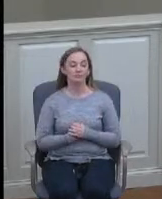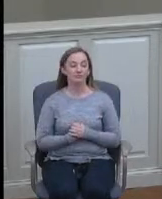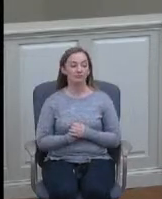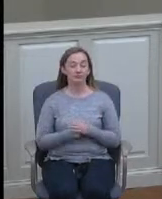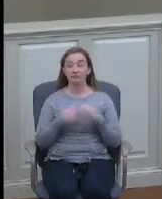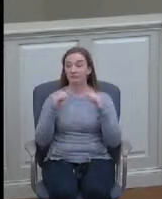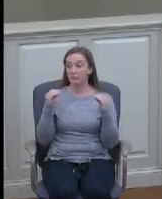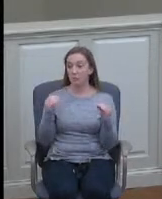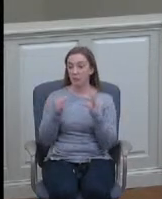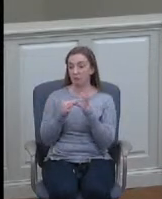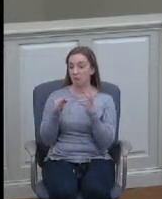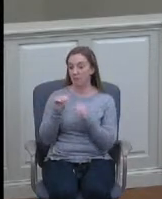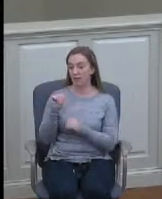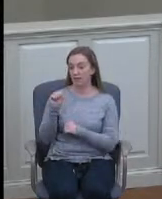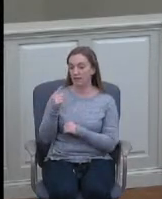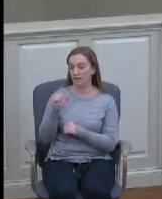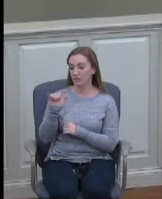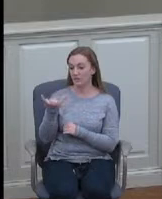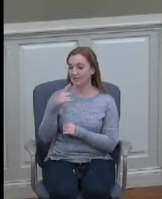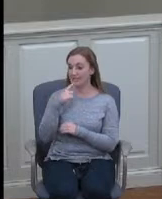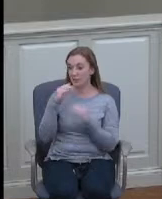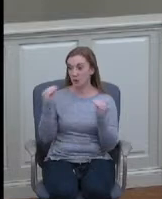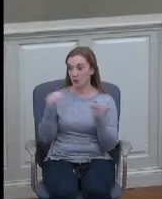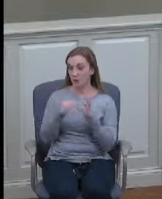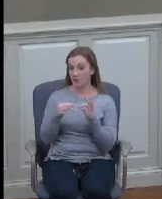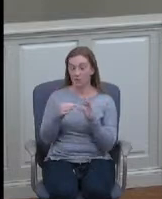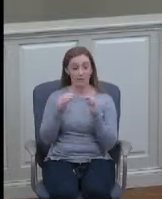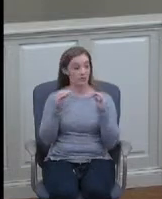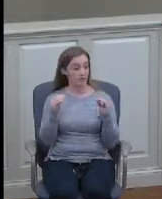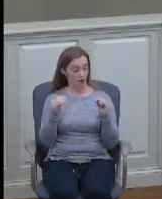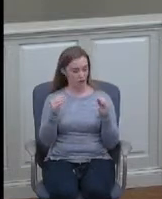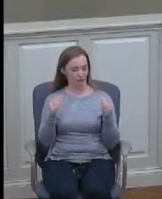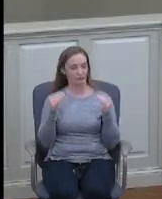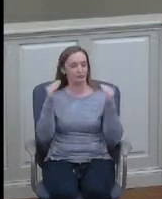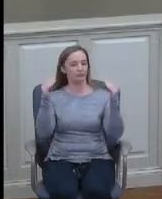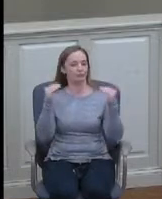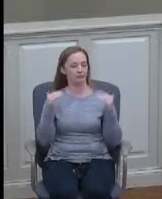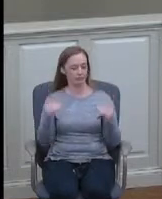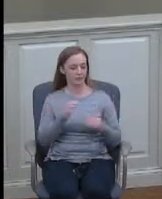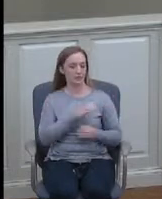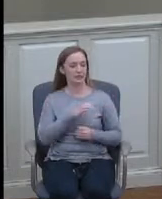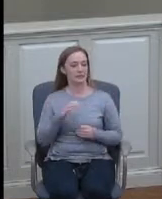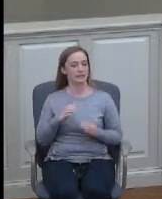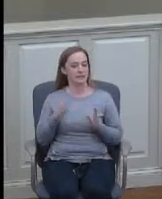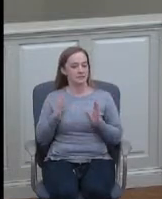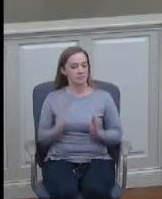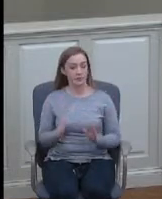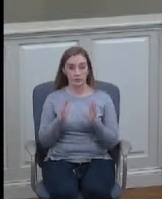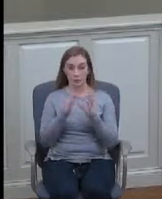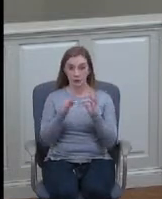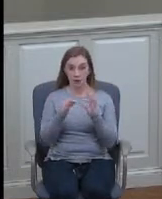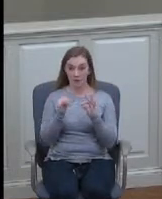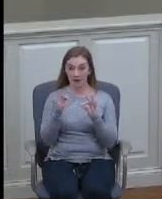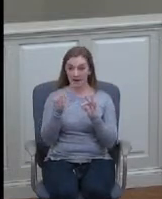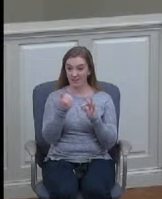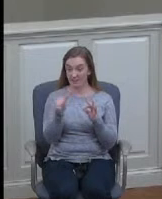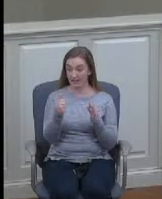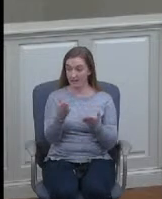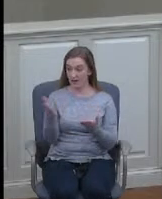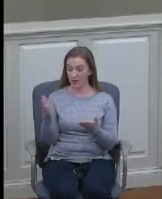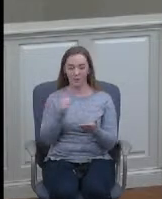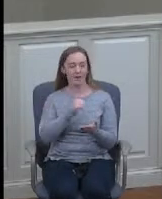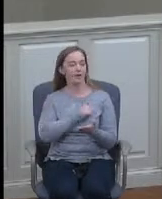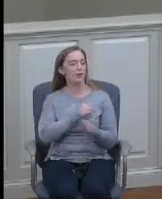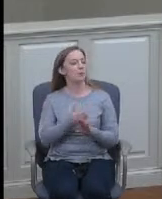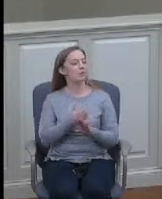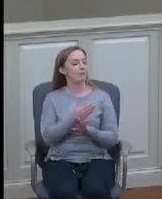No Anything, comments, Ashley? sorry, no. Whoa. None, then we'll move right on into commissioner comments, if there are any. Well, before we get